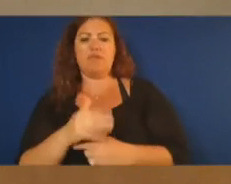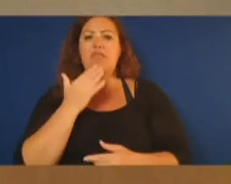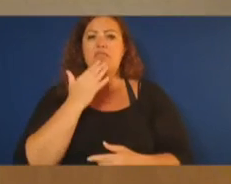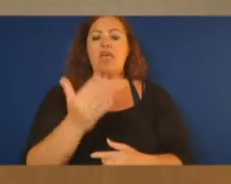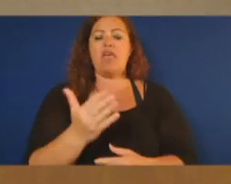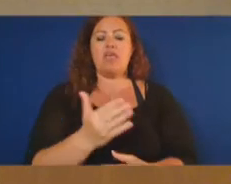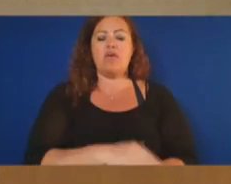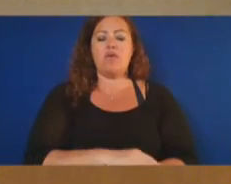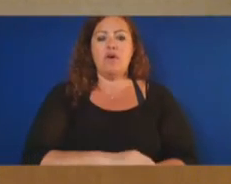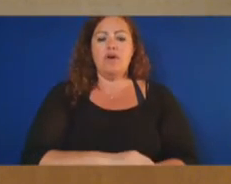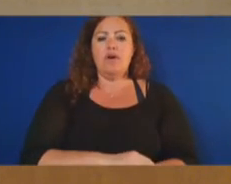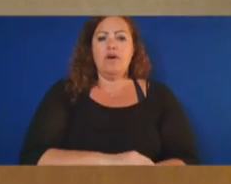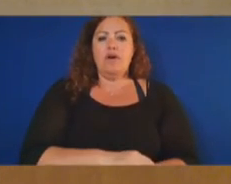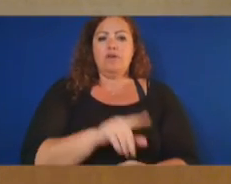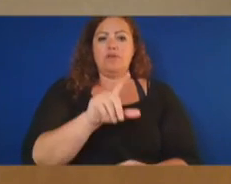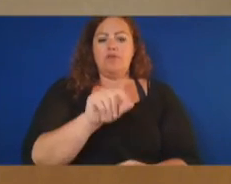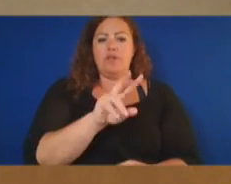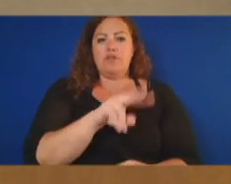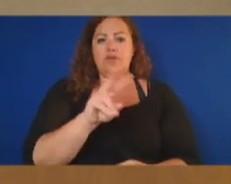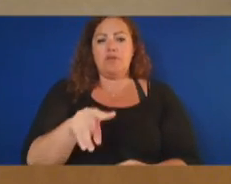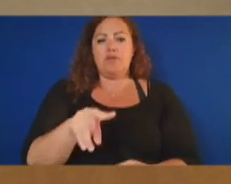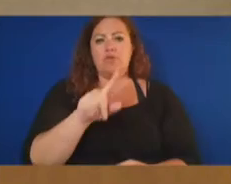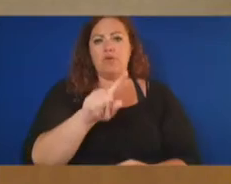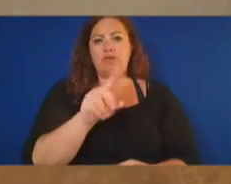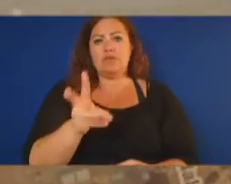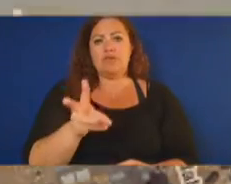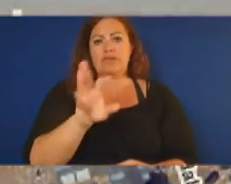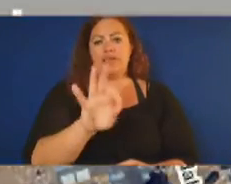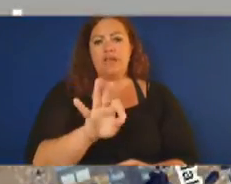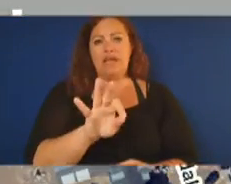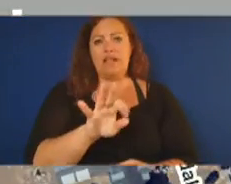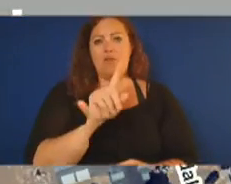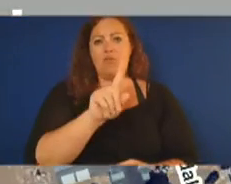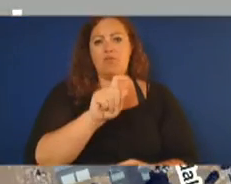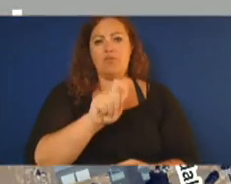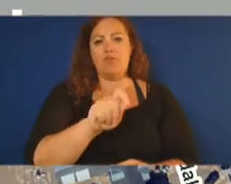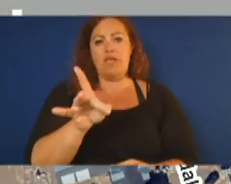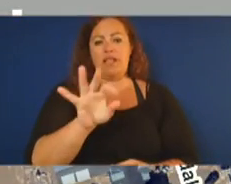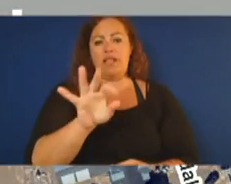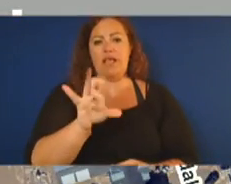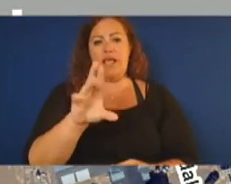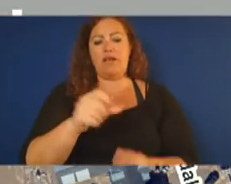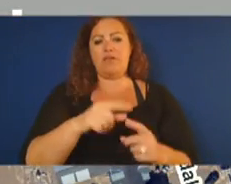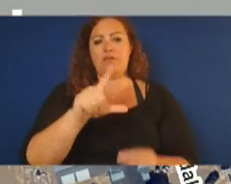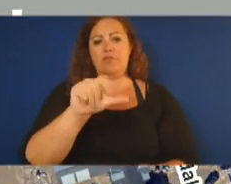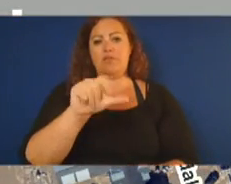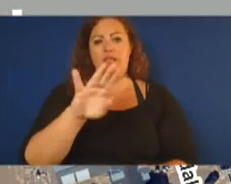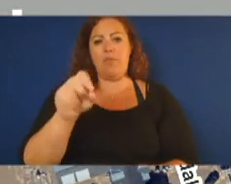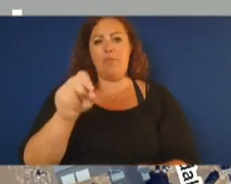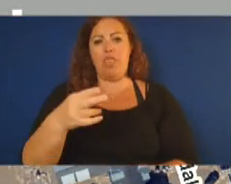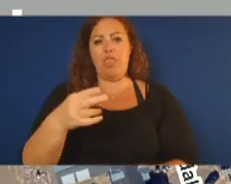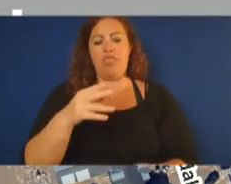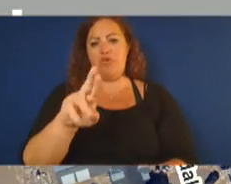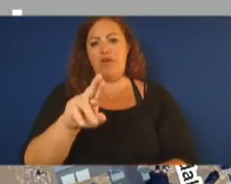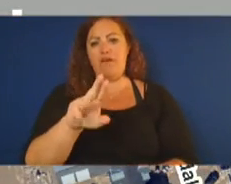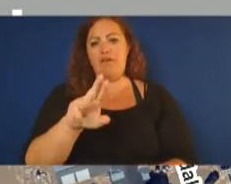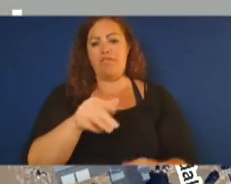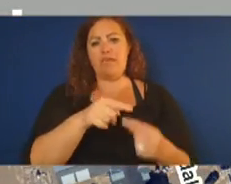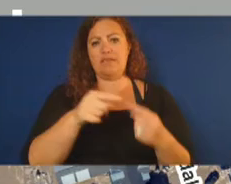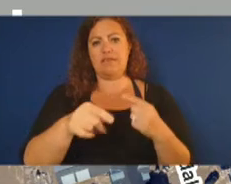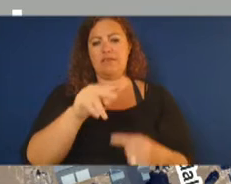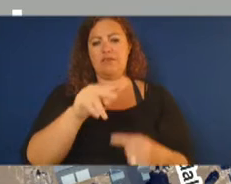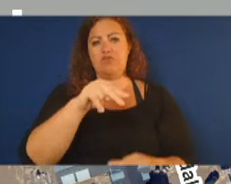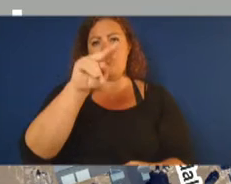uh so 2022 169 1.89 Acres off lambath Drive uh which is just off of North Trion